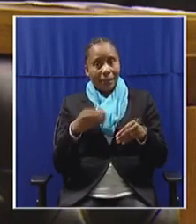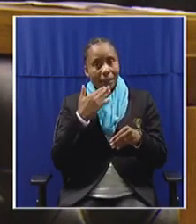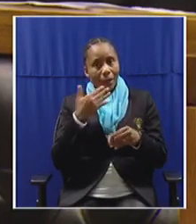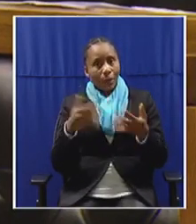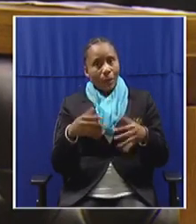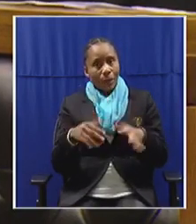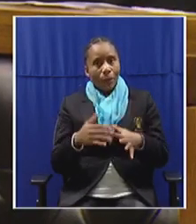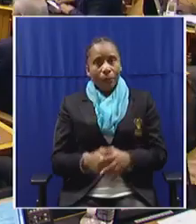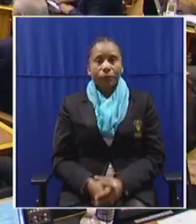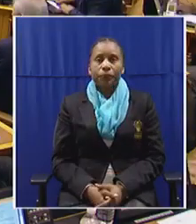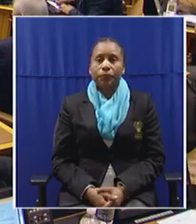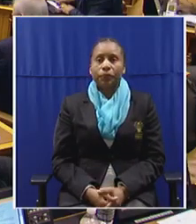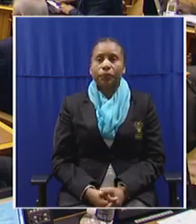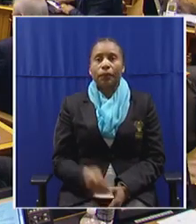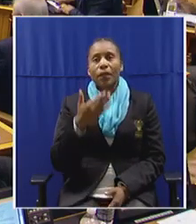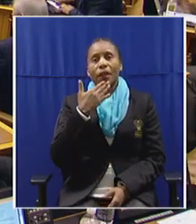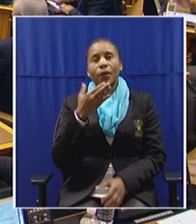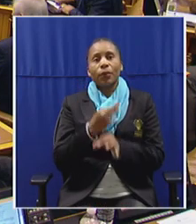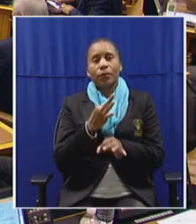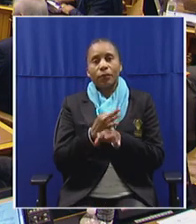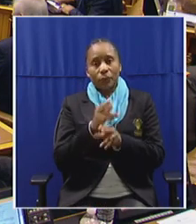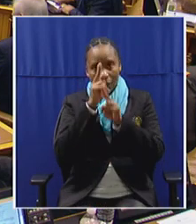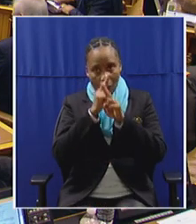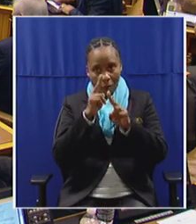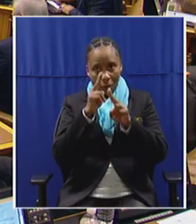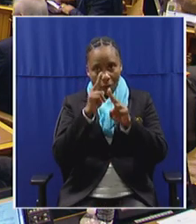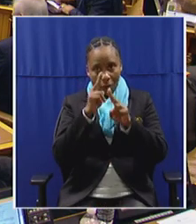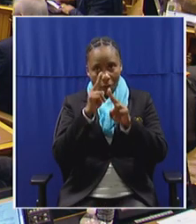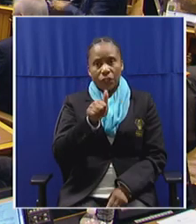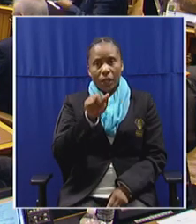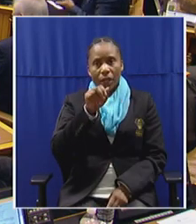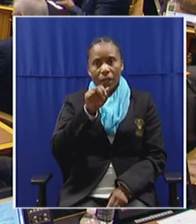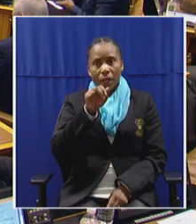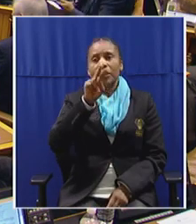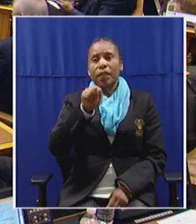much. Thank you, sir. The Honorable Njaisa.